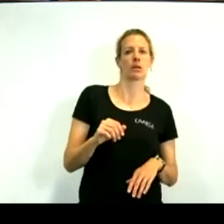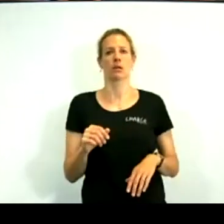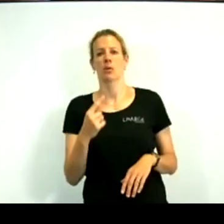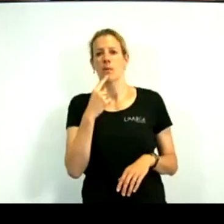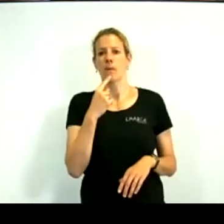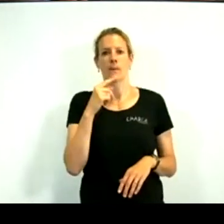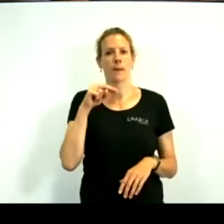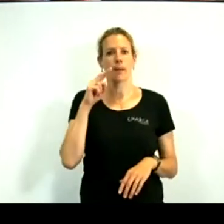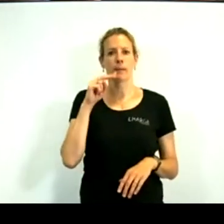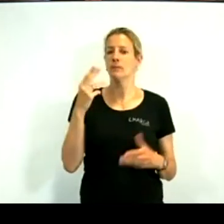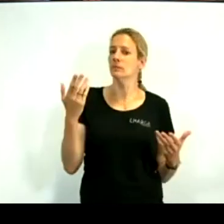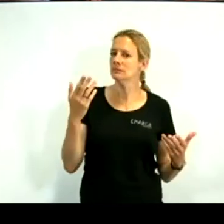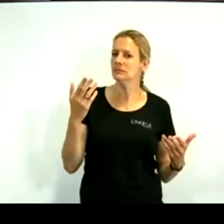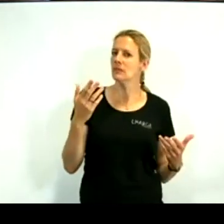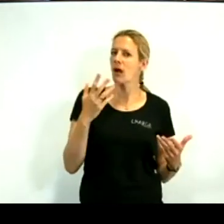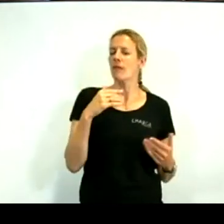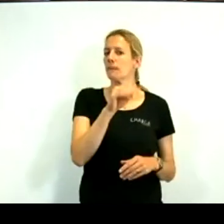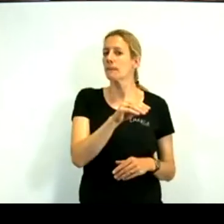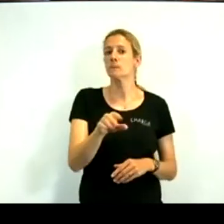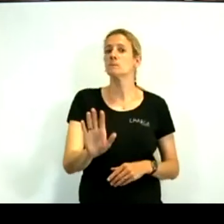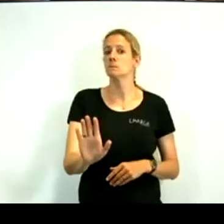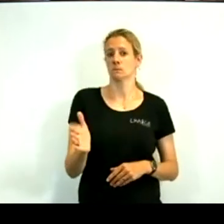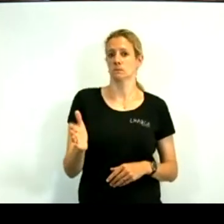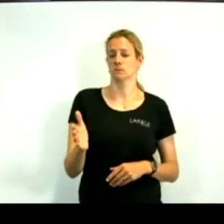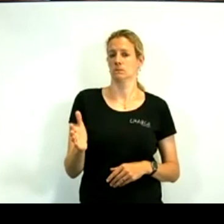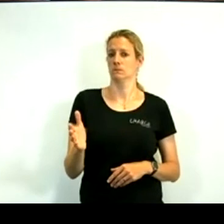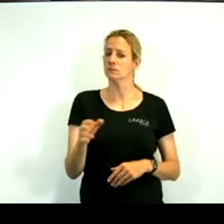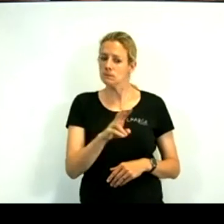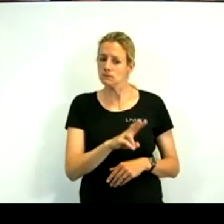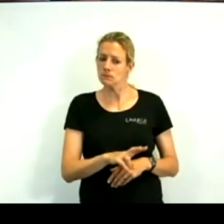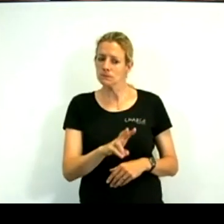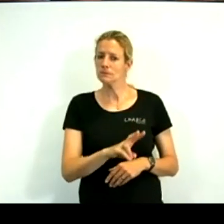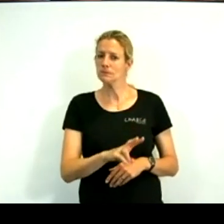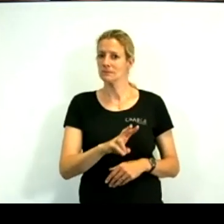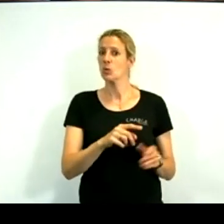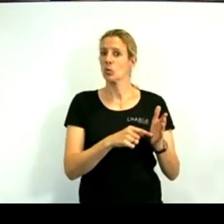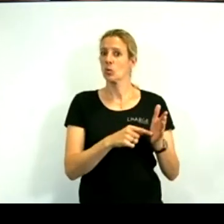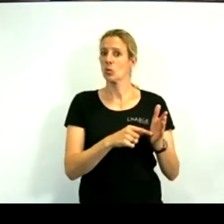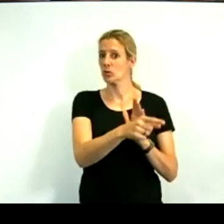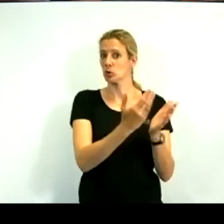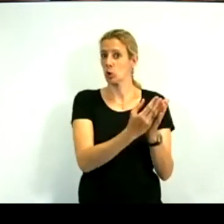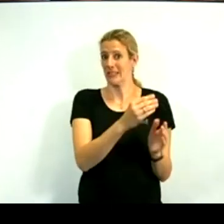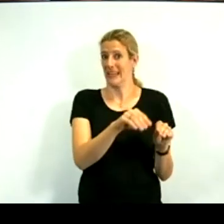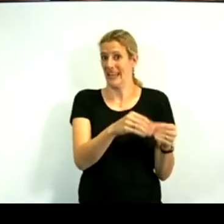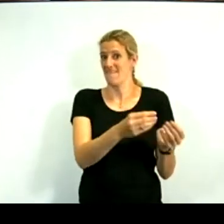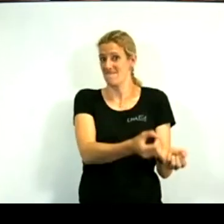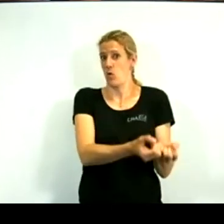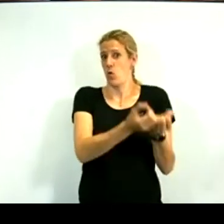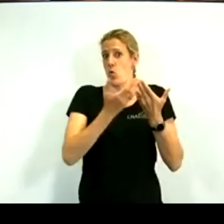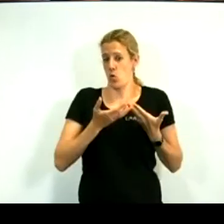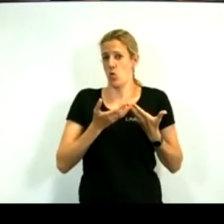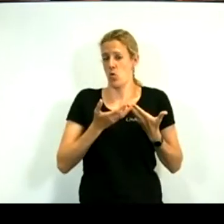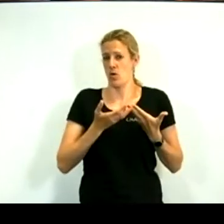Don't be dismissive of that because he's giving you crucially important information for your assessment. And